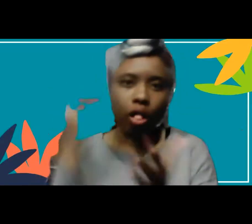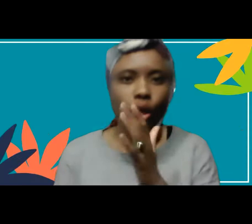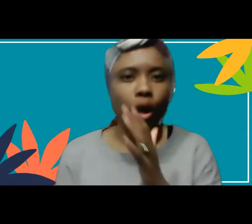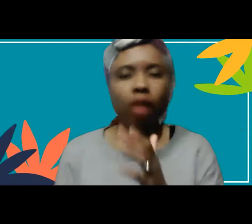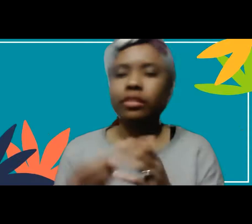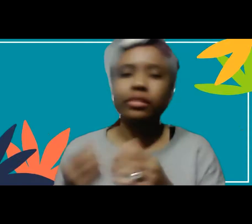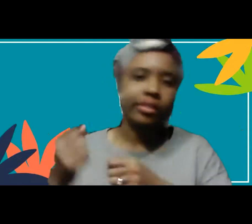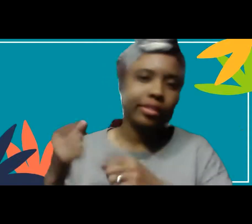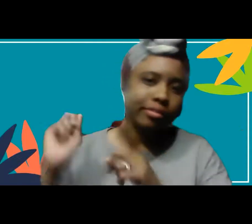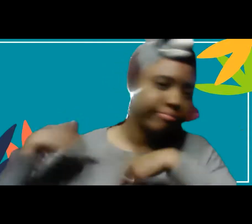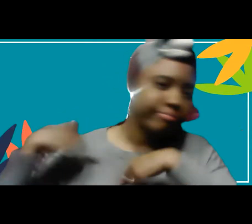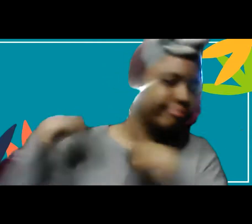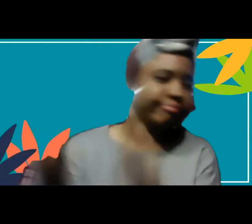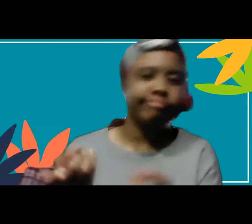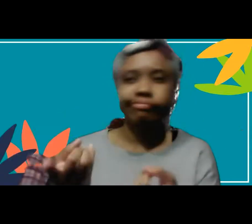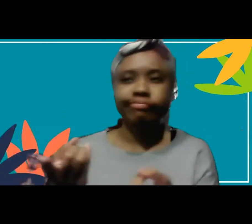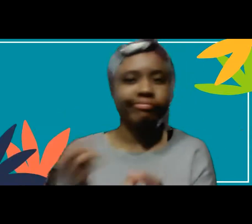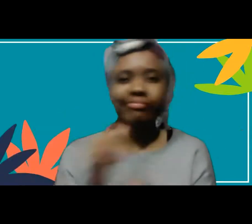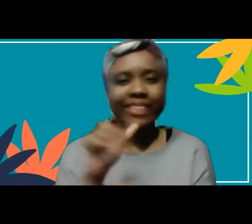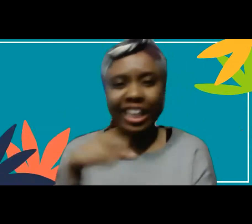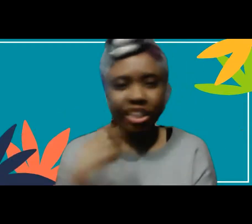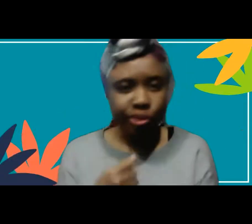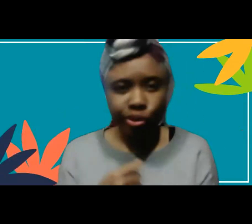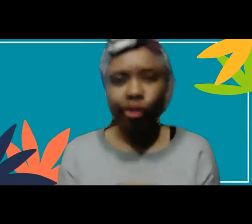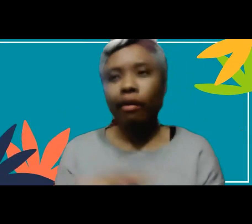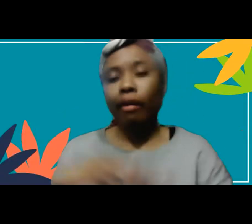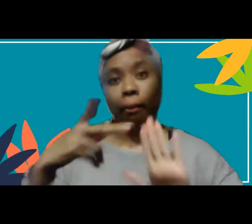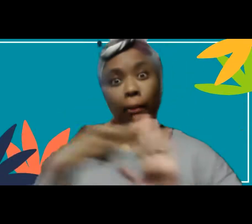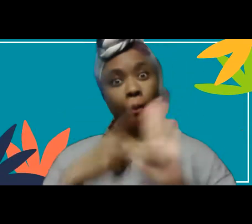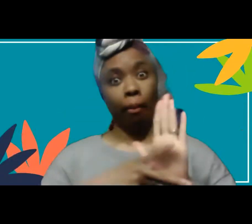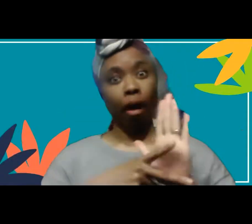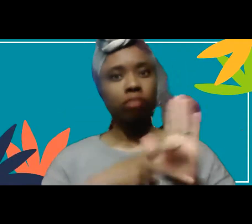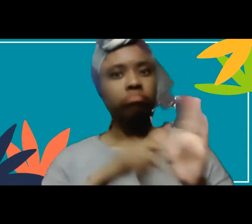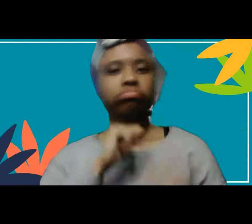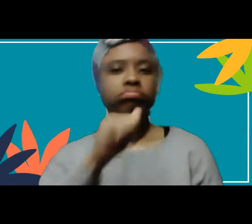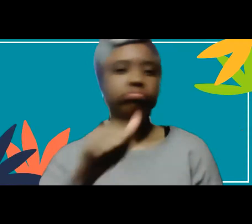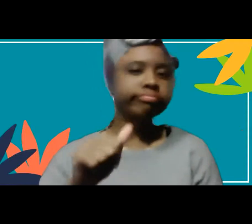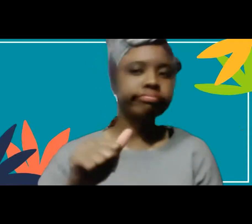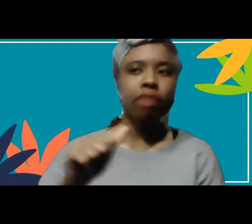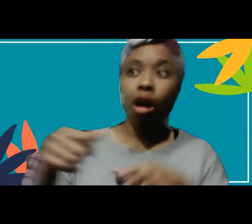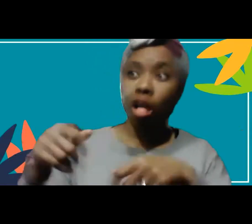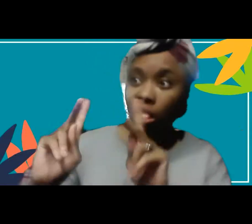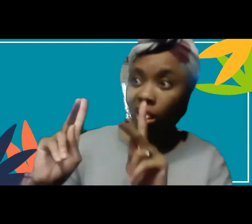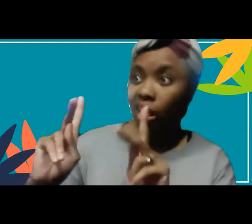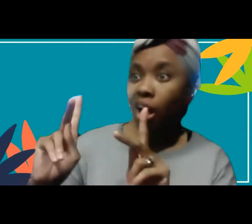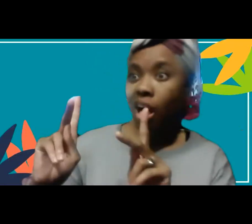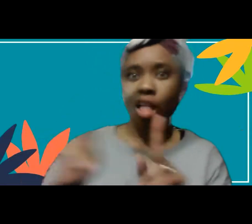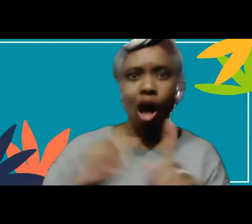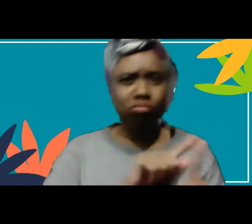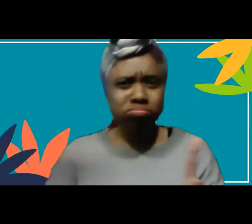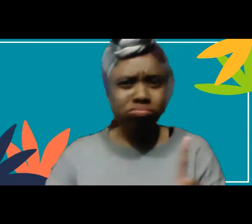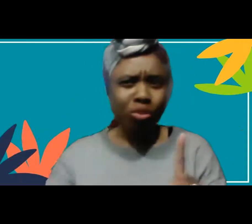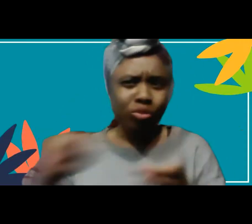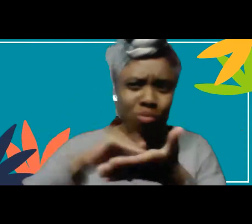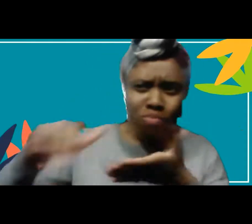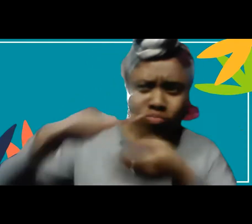know this more than I do, of policies that don't necessarily allow for them a pathway to thrive in